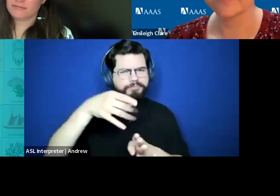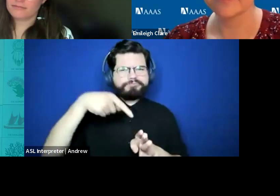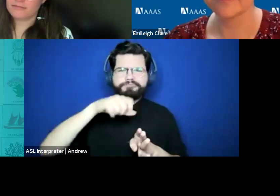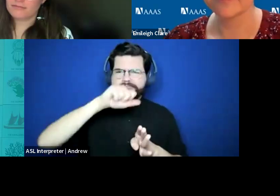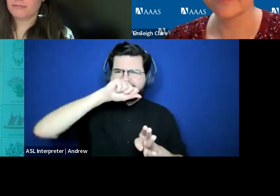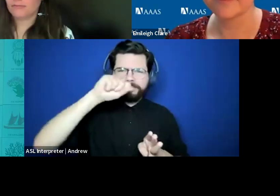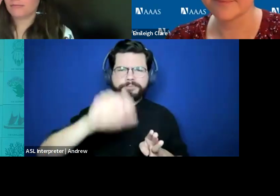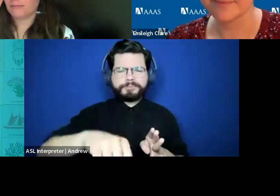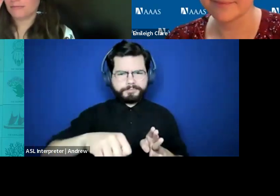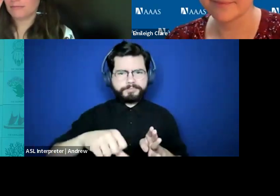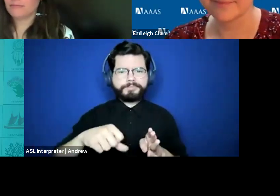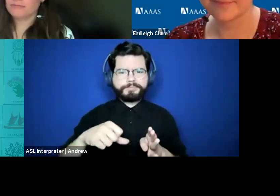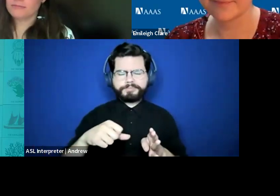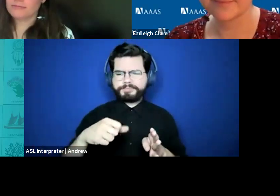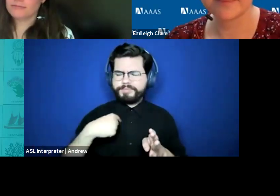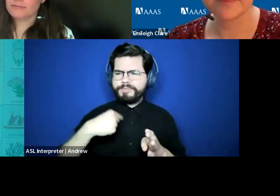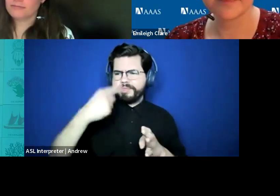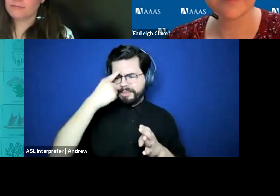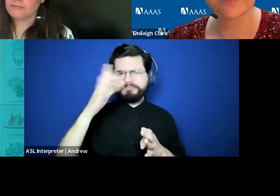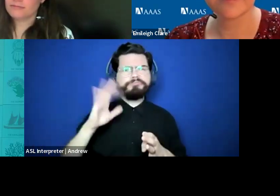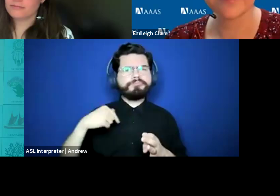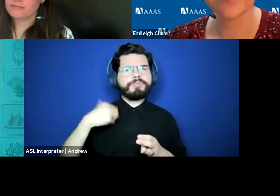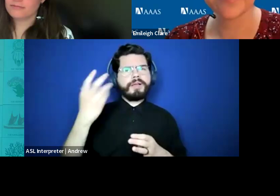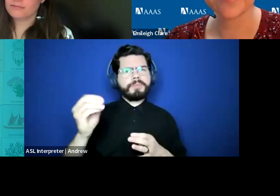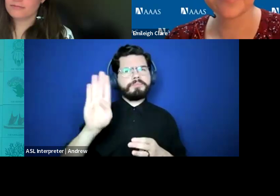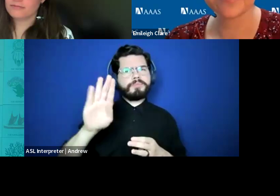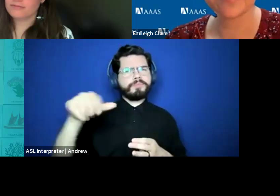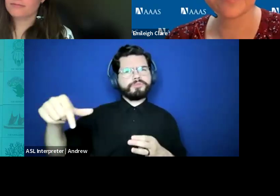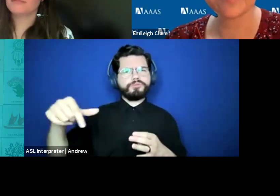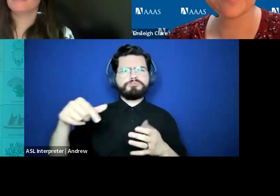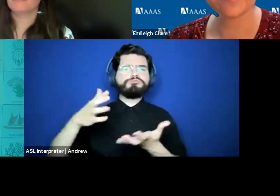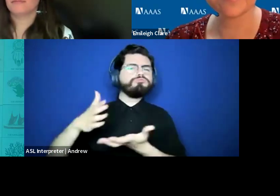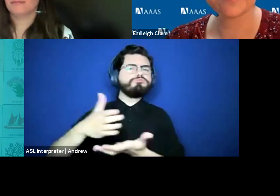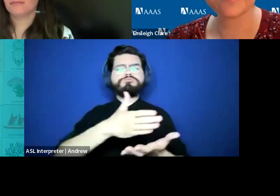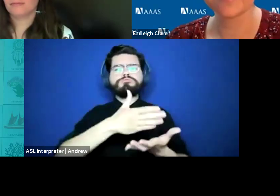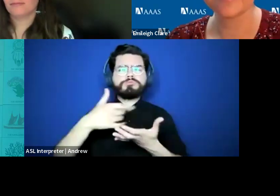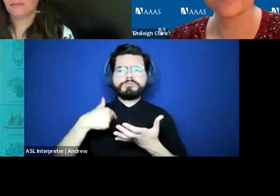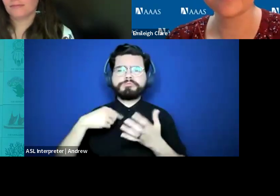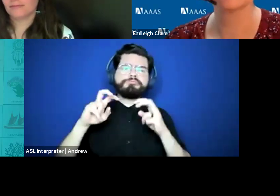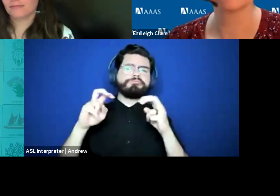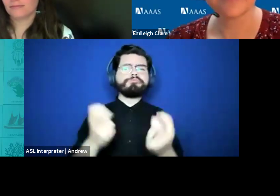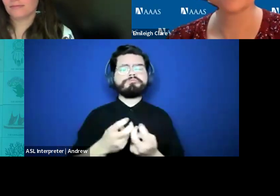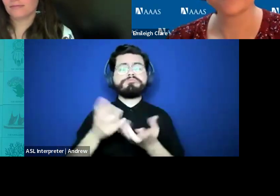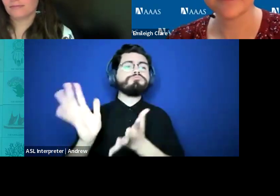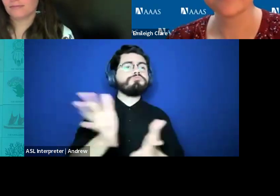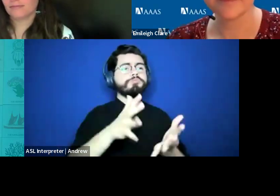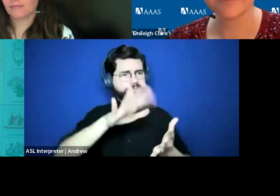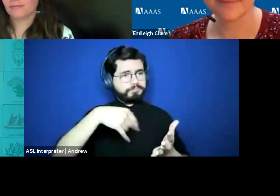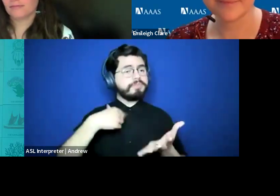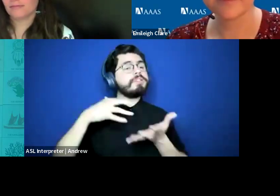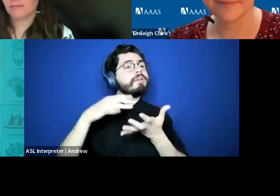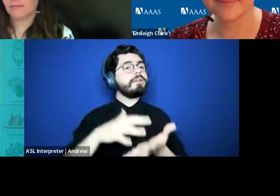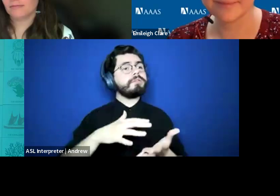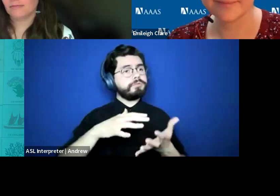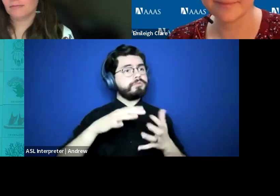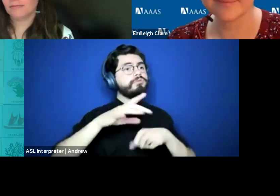at a barbecue, and I was just telling someone I studied geology, I studied journalism,